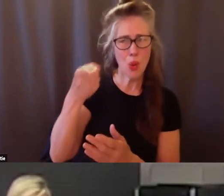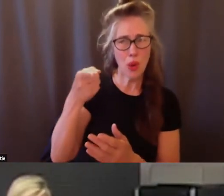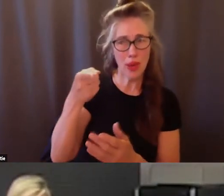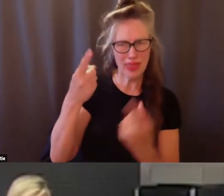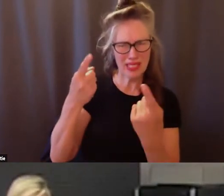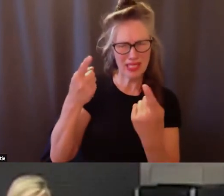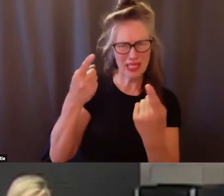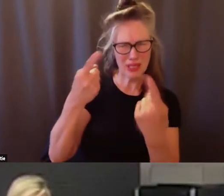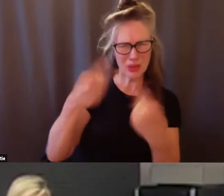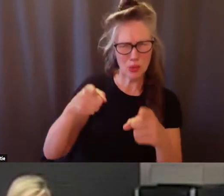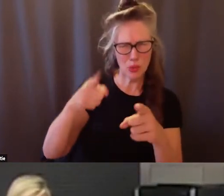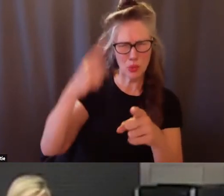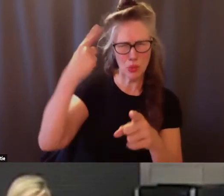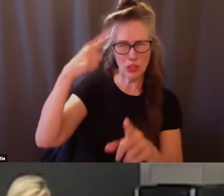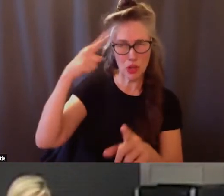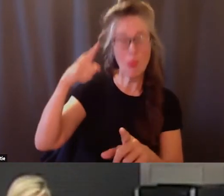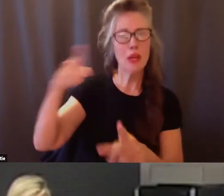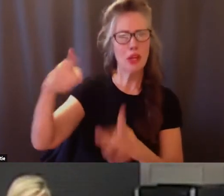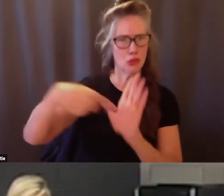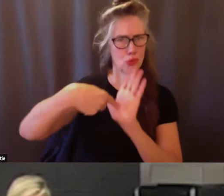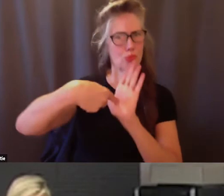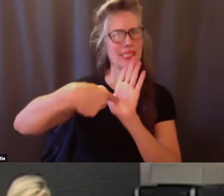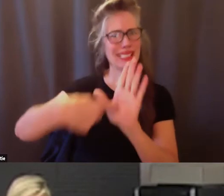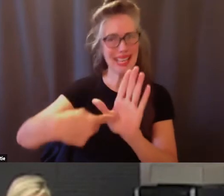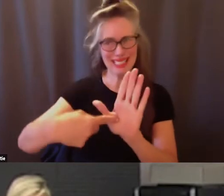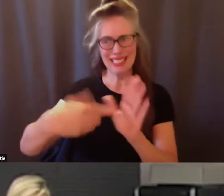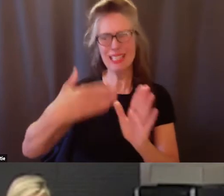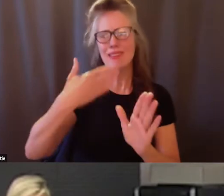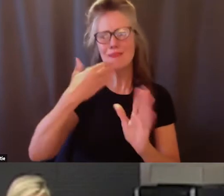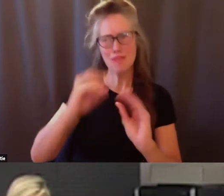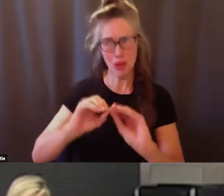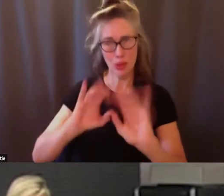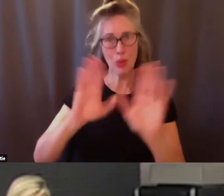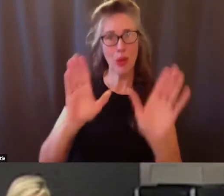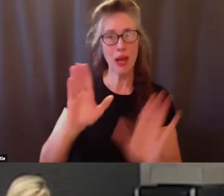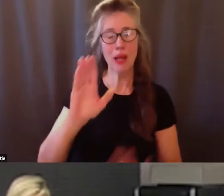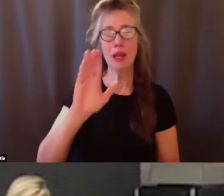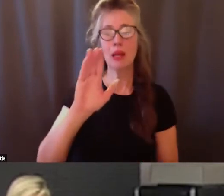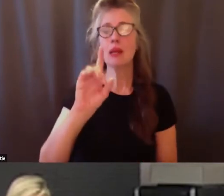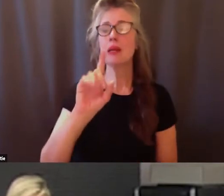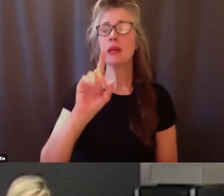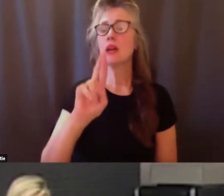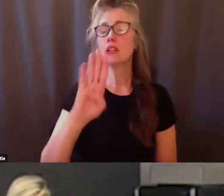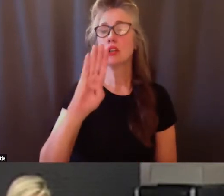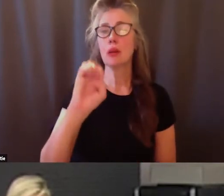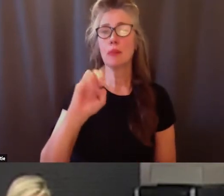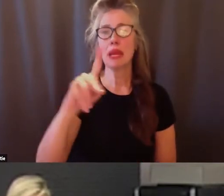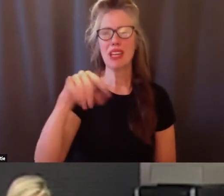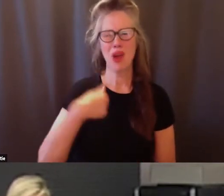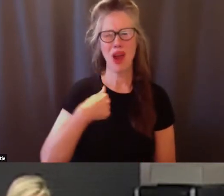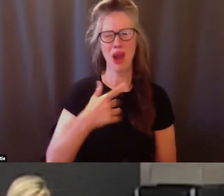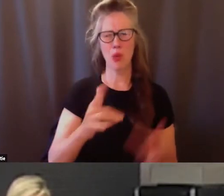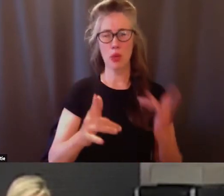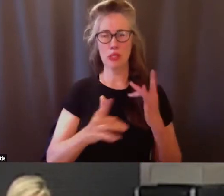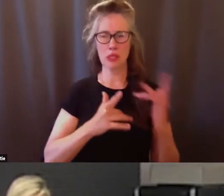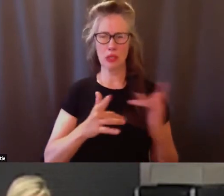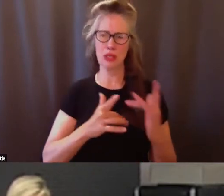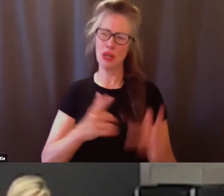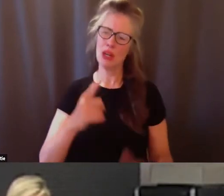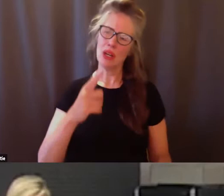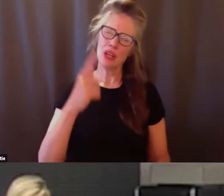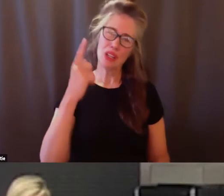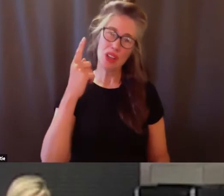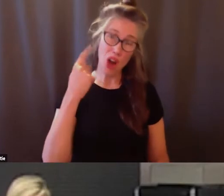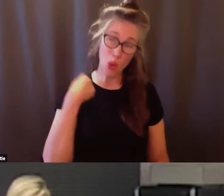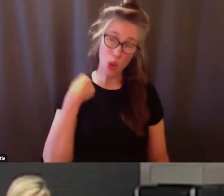accomplishing, and you presented it very well, Dr. Becchio. My concern was, are we looking at everything?